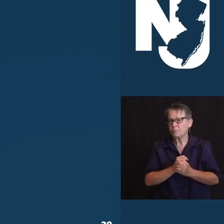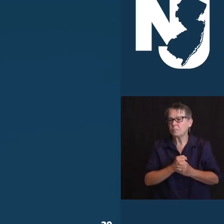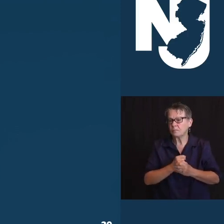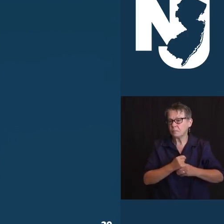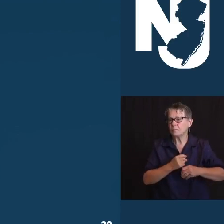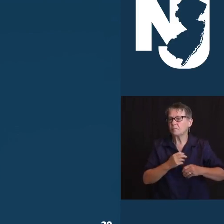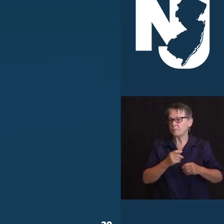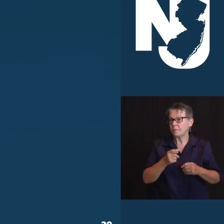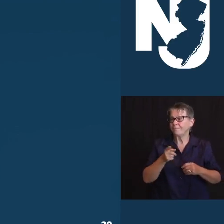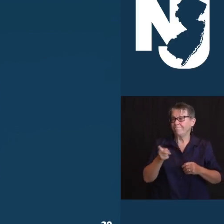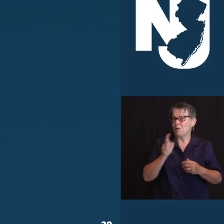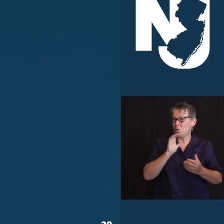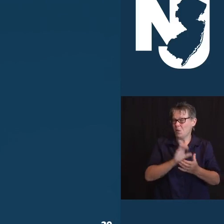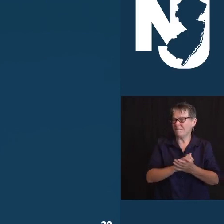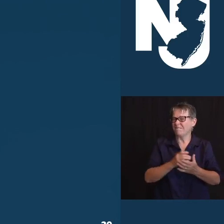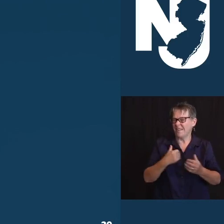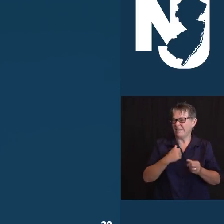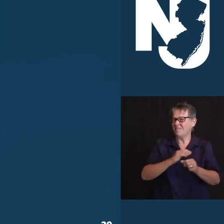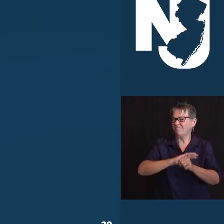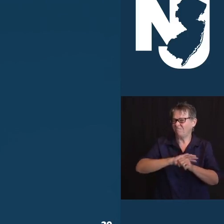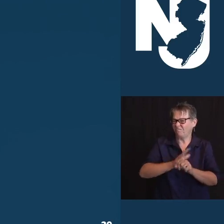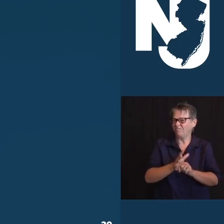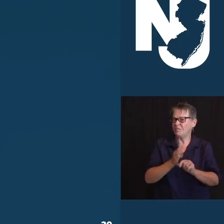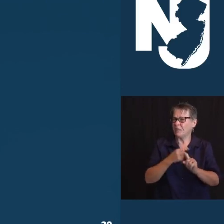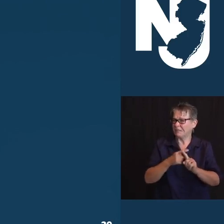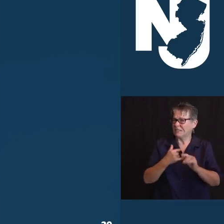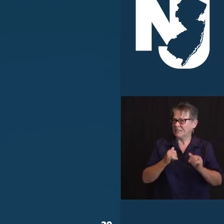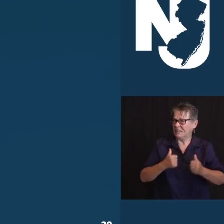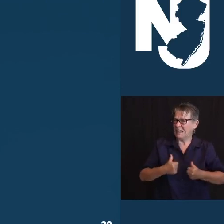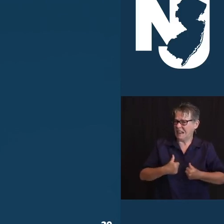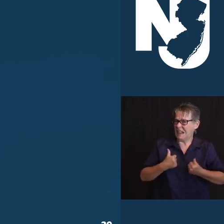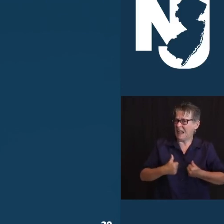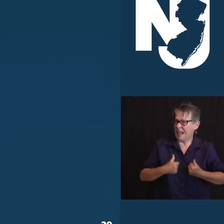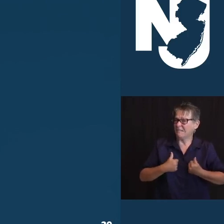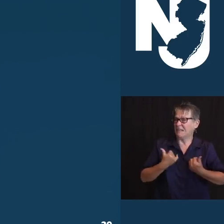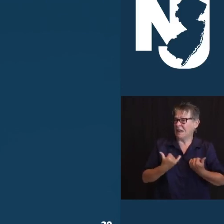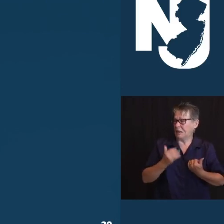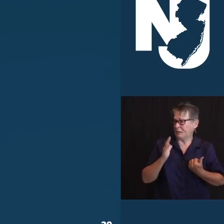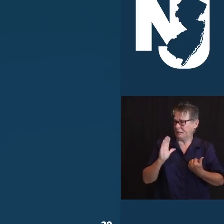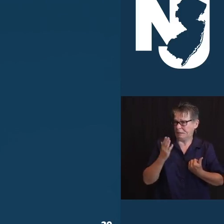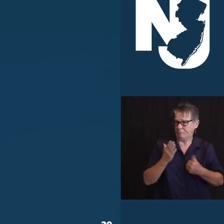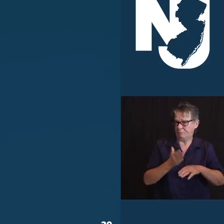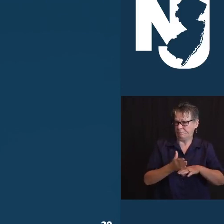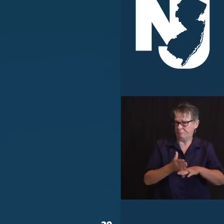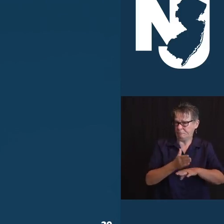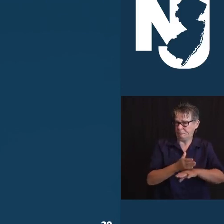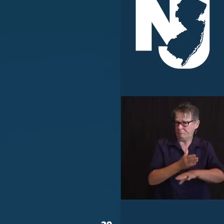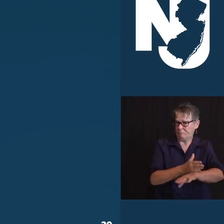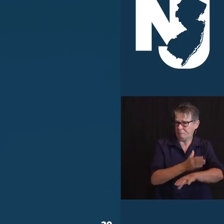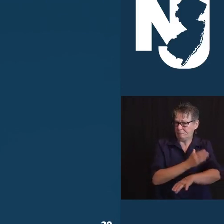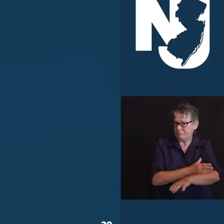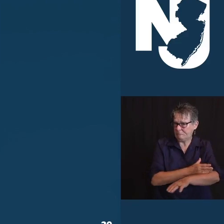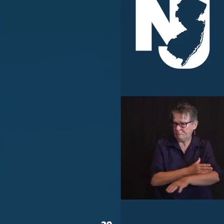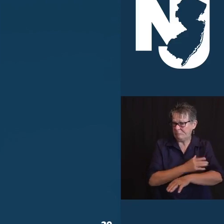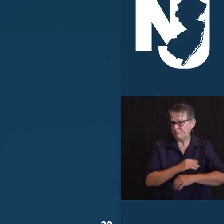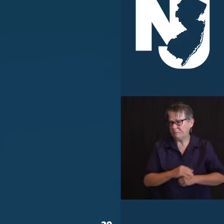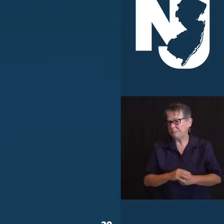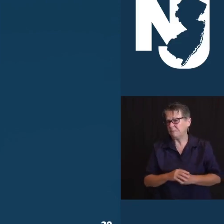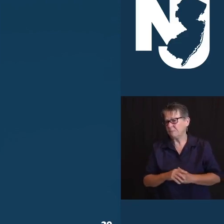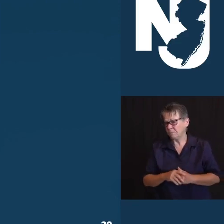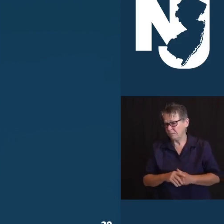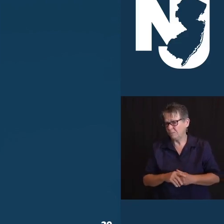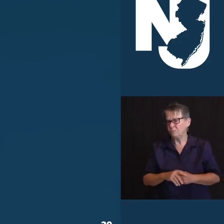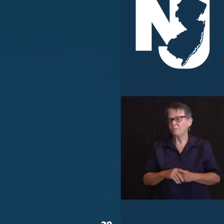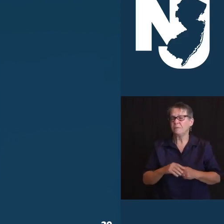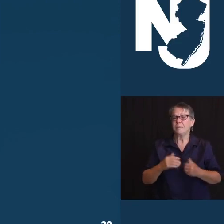now, thank God. He's also survived by his daughter Mary and son-in-law Jim, and 2 grandsons,